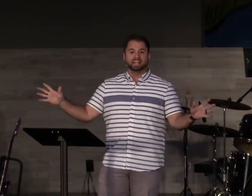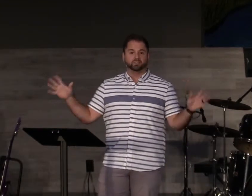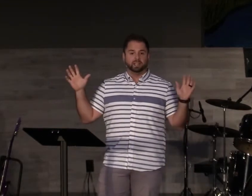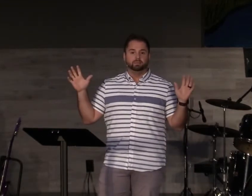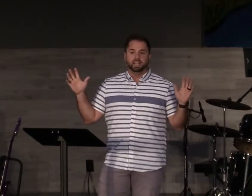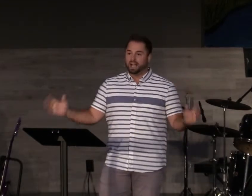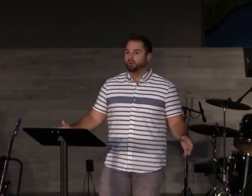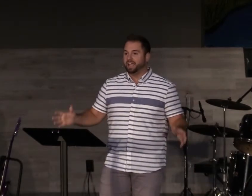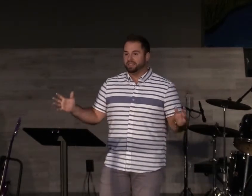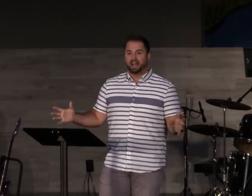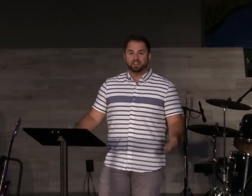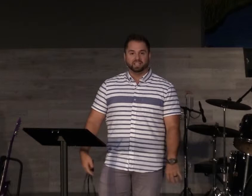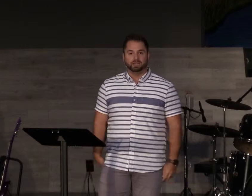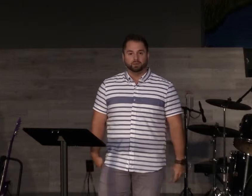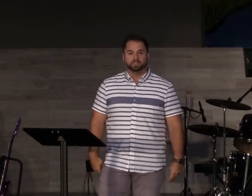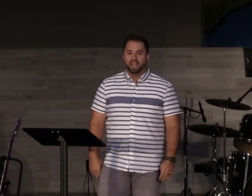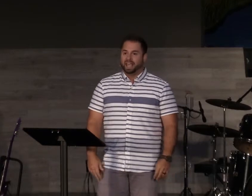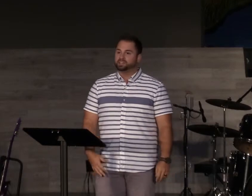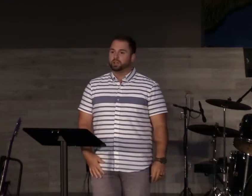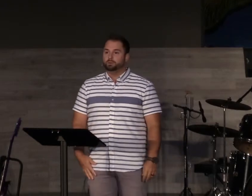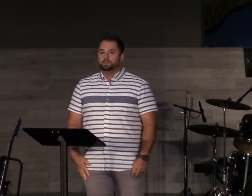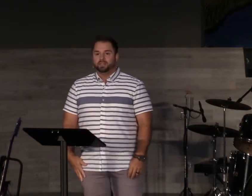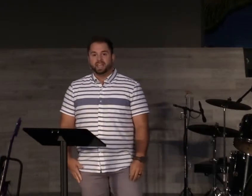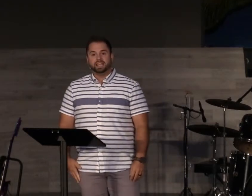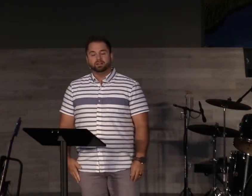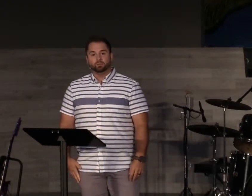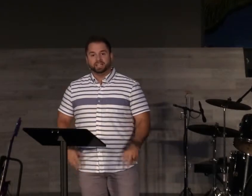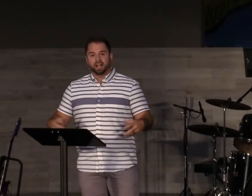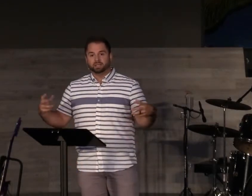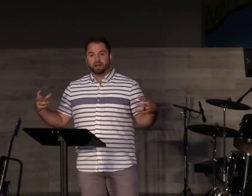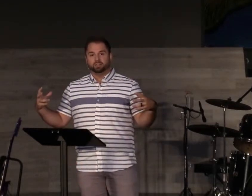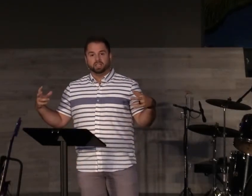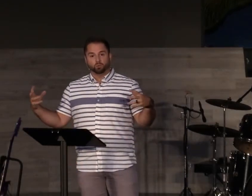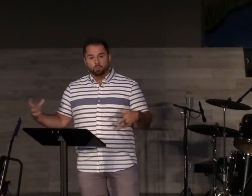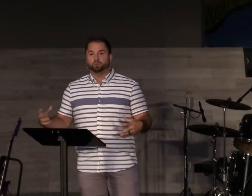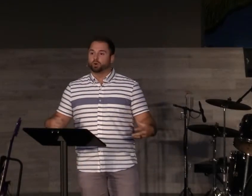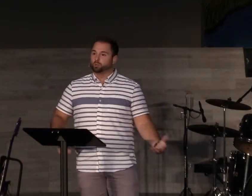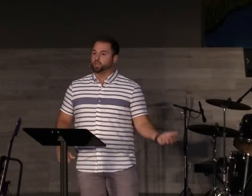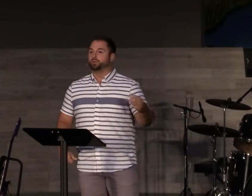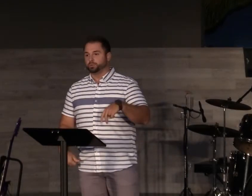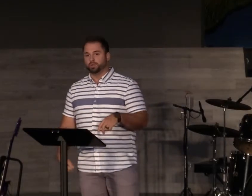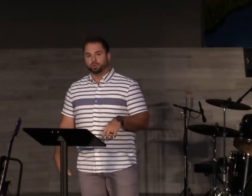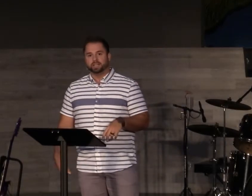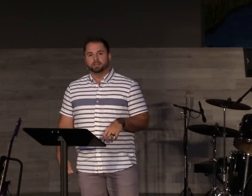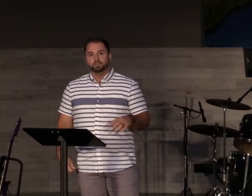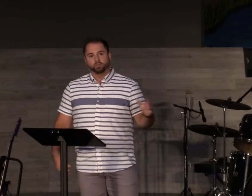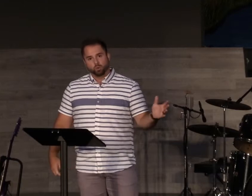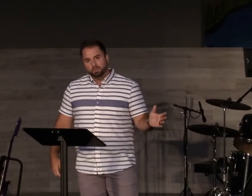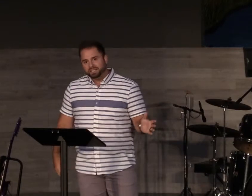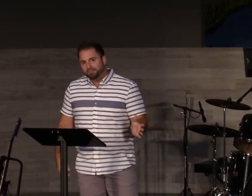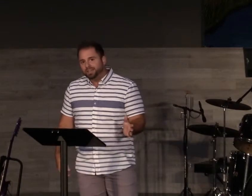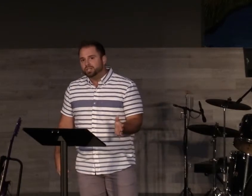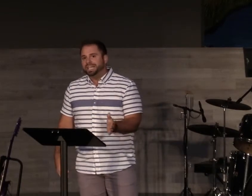to blaspheme Yahweh, the God of the Hebrews. And so they, when they talked about the Roman world, which overthrew the Greeks,